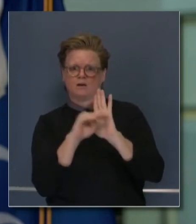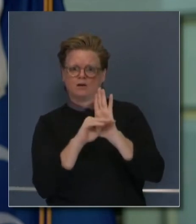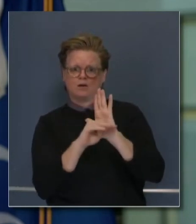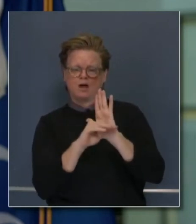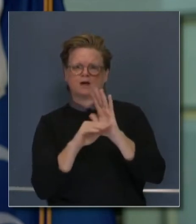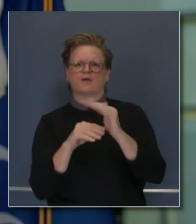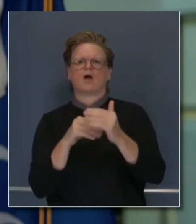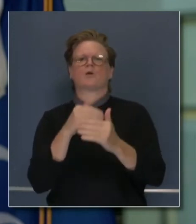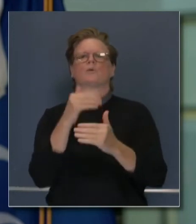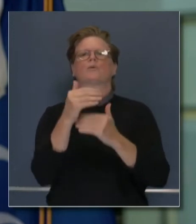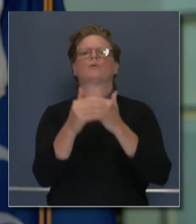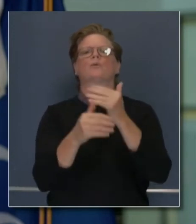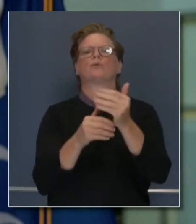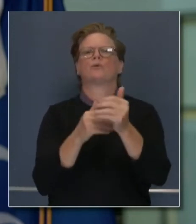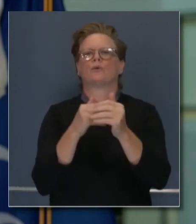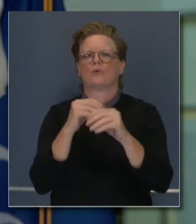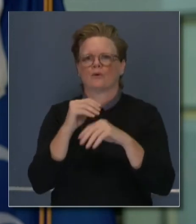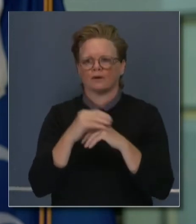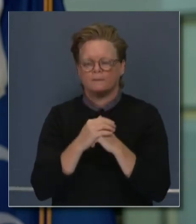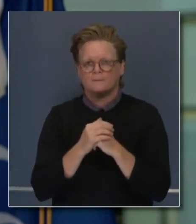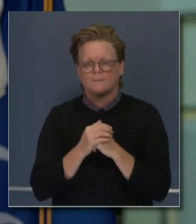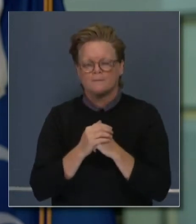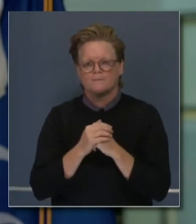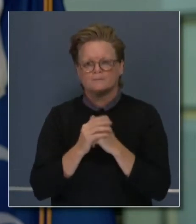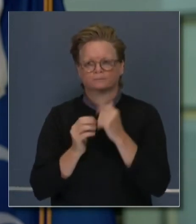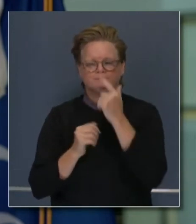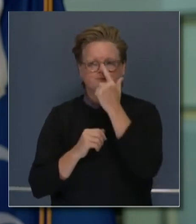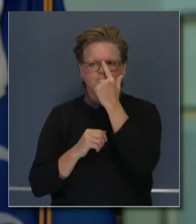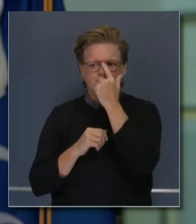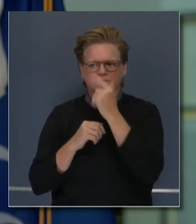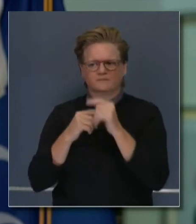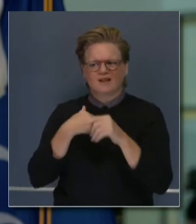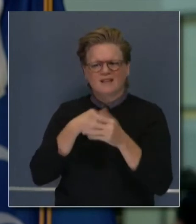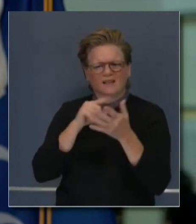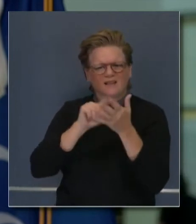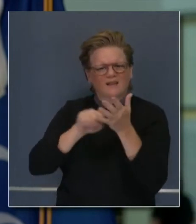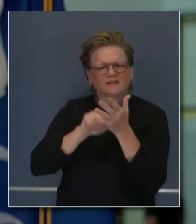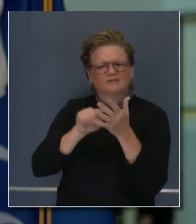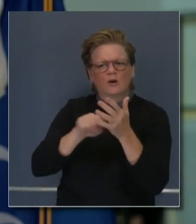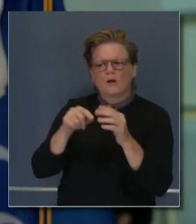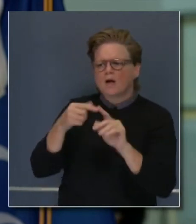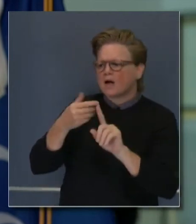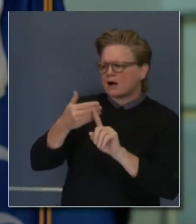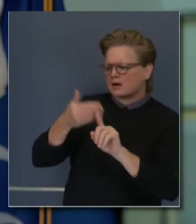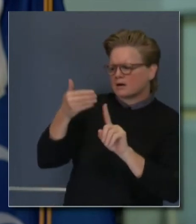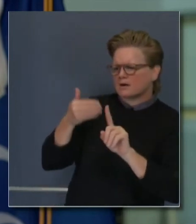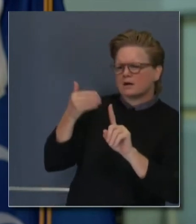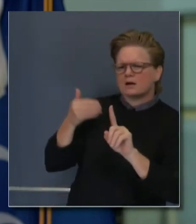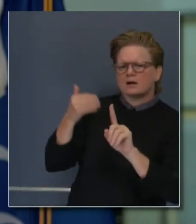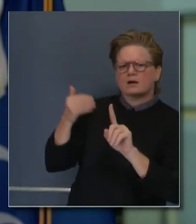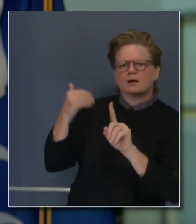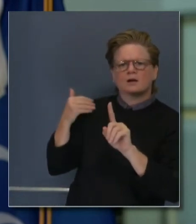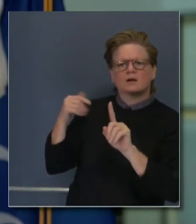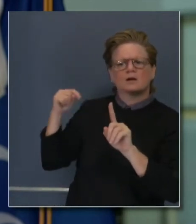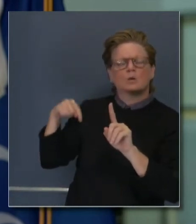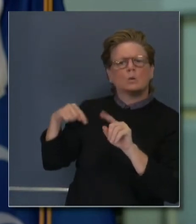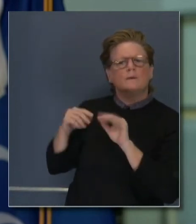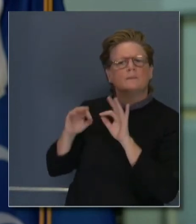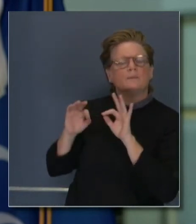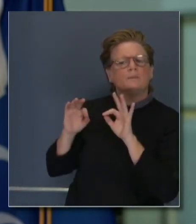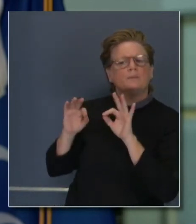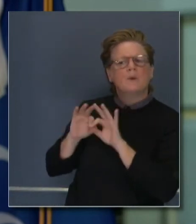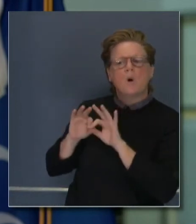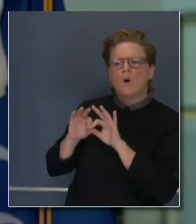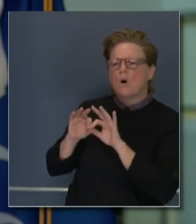talked a lot about testing, contact tracing, isolation, these important tools to get that case rate down,